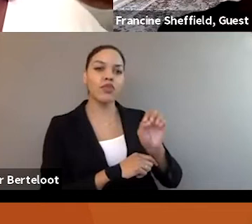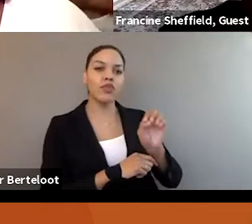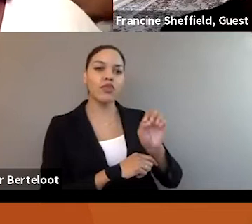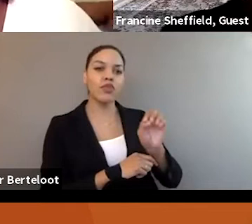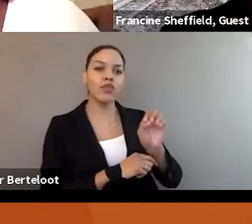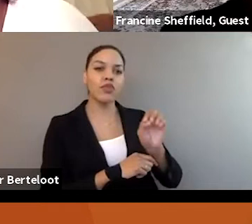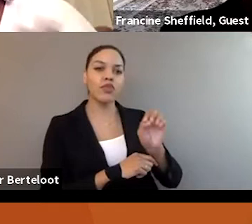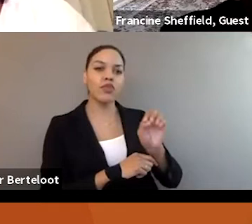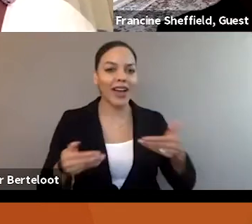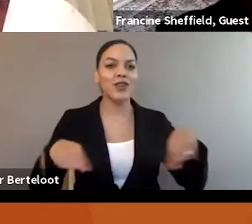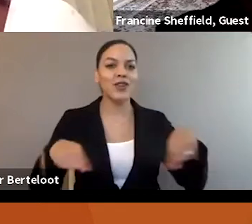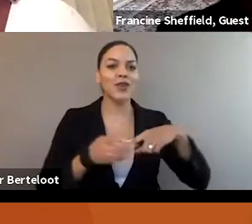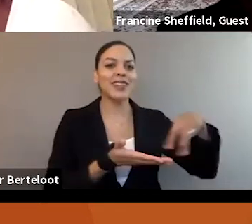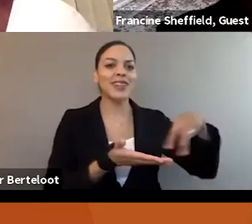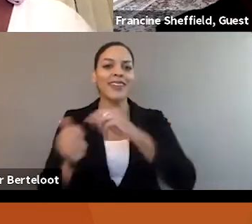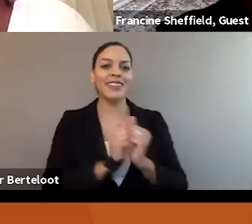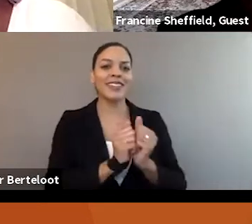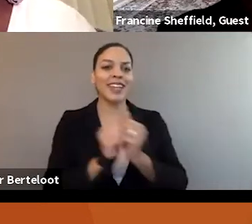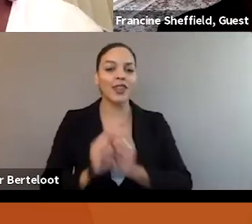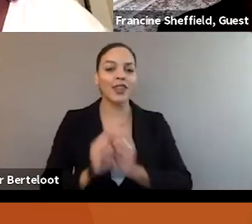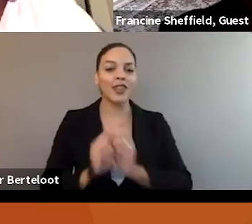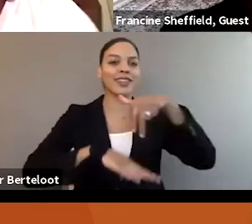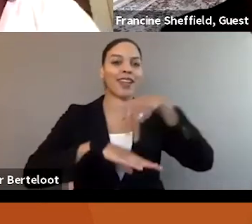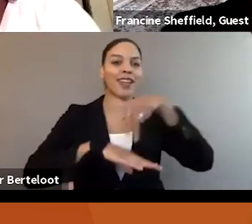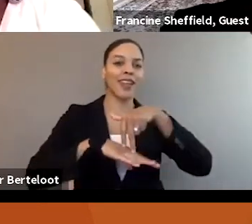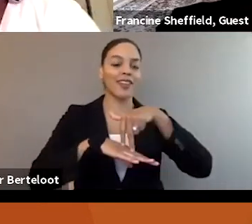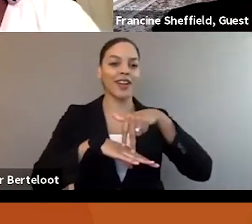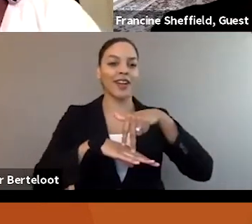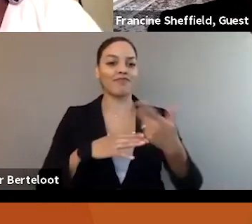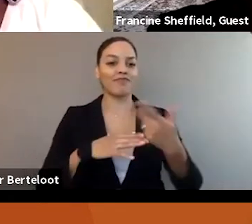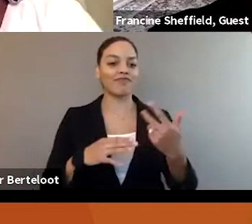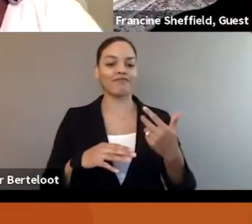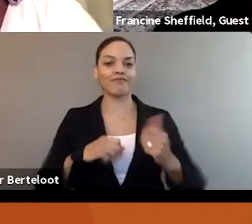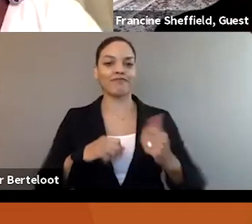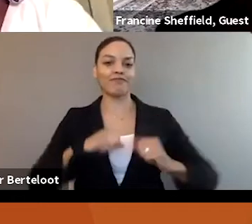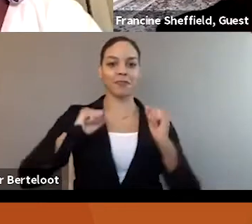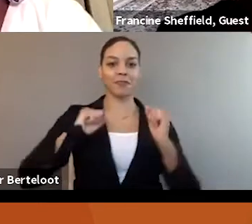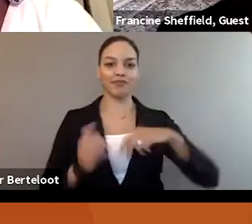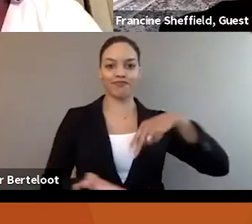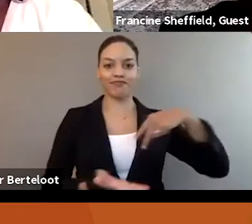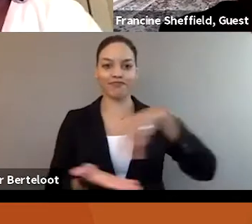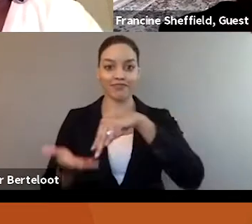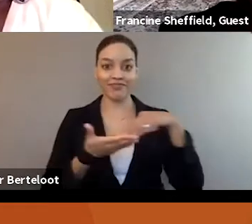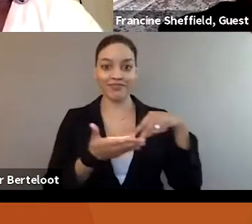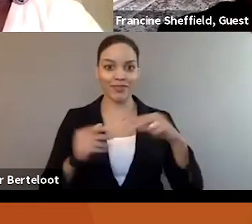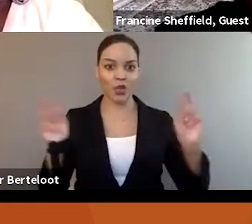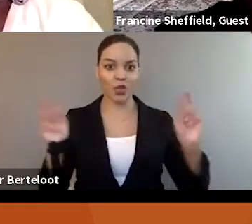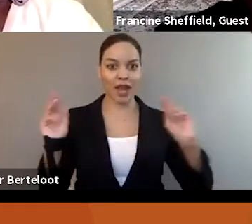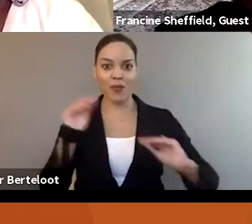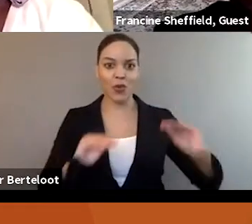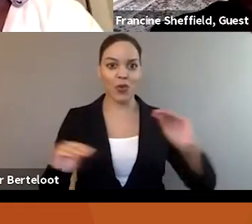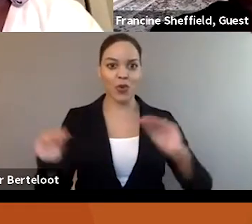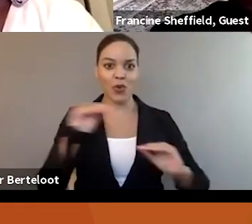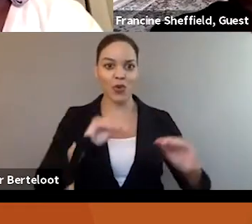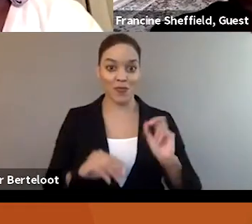out with us for a second. You know, stand up out your chairs, get up off your couch, you know, get ready to move in your quarantine